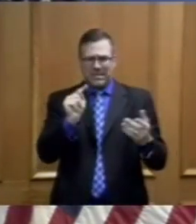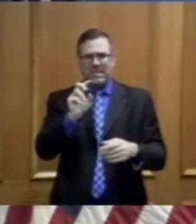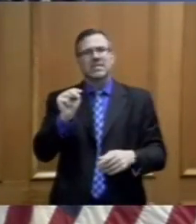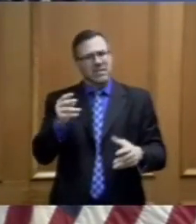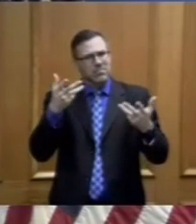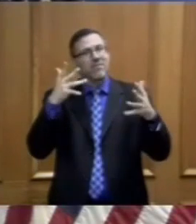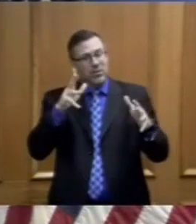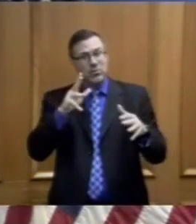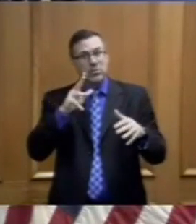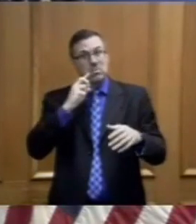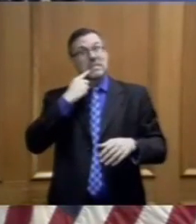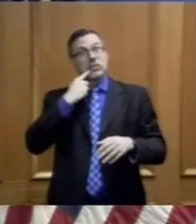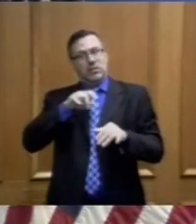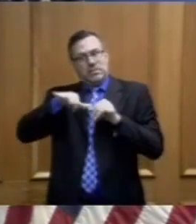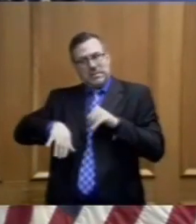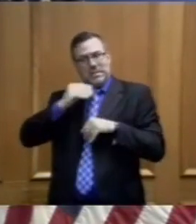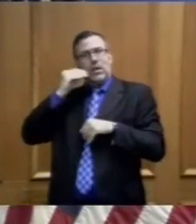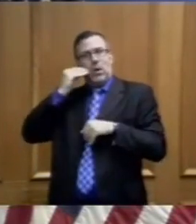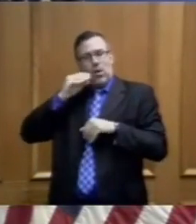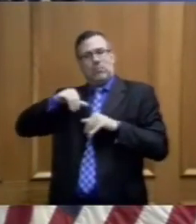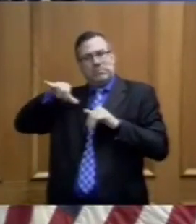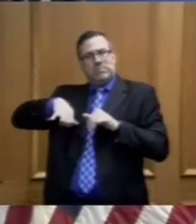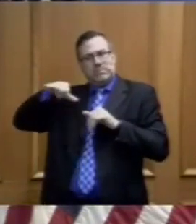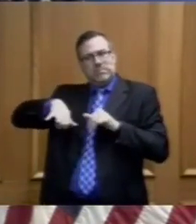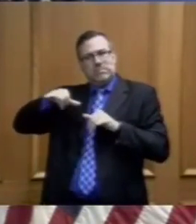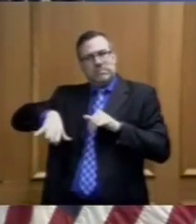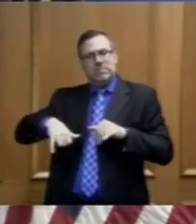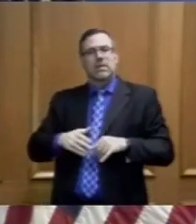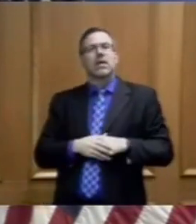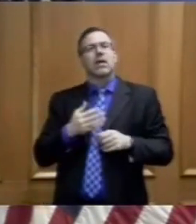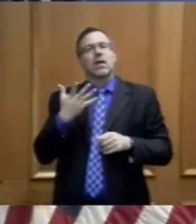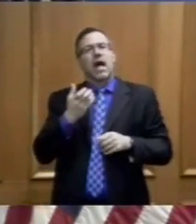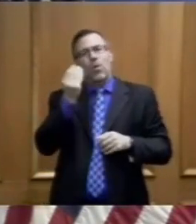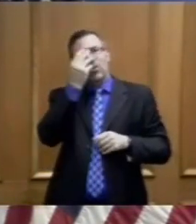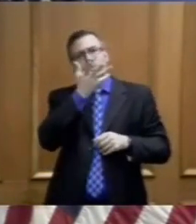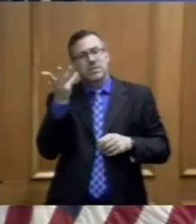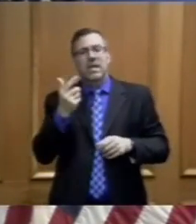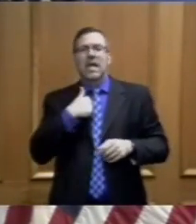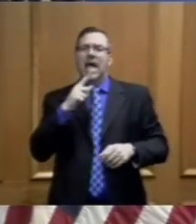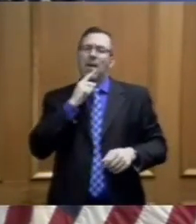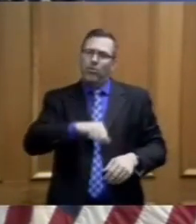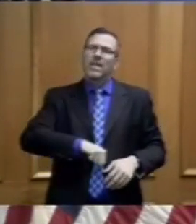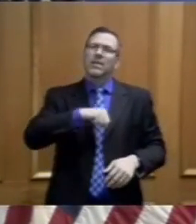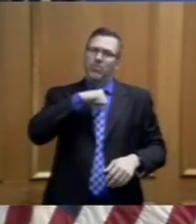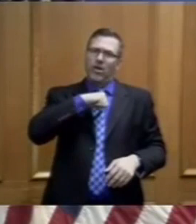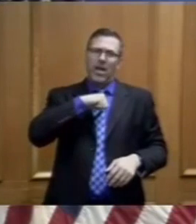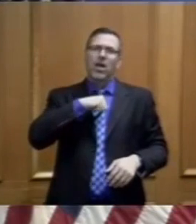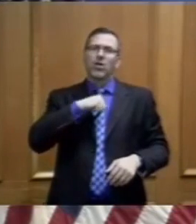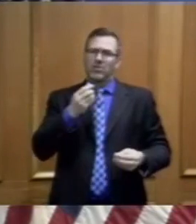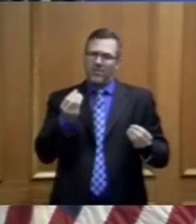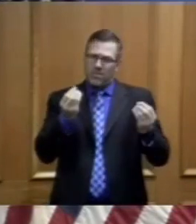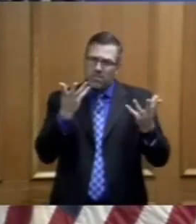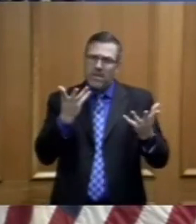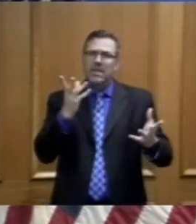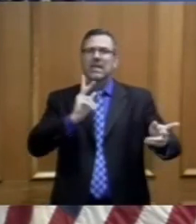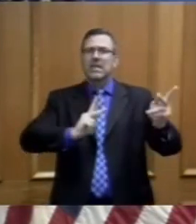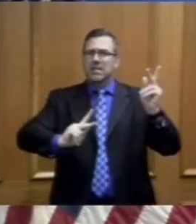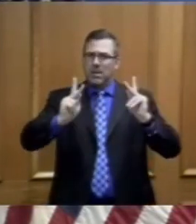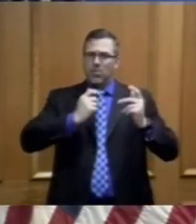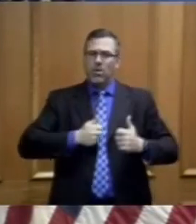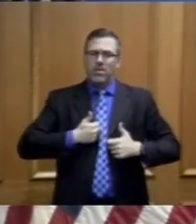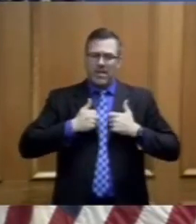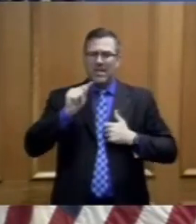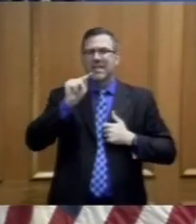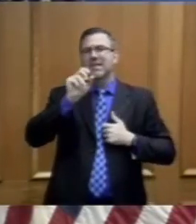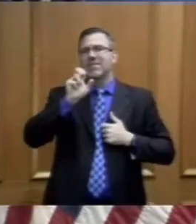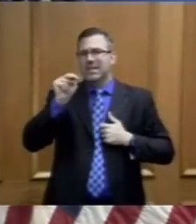seriously. I want to say this. I'm proud of the way so many Tennesseans have taken this seriously and